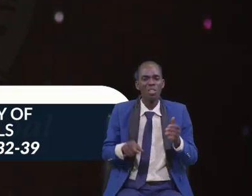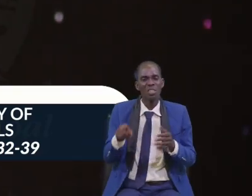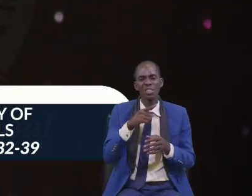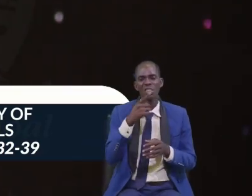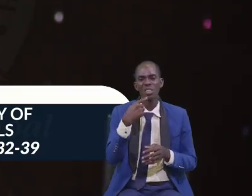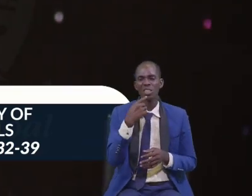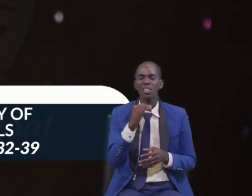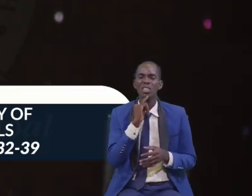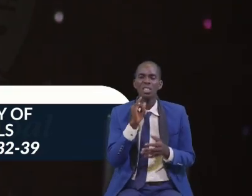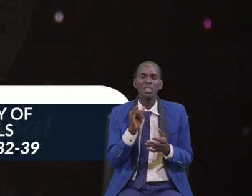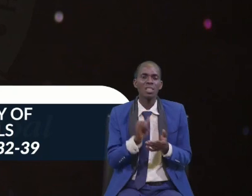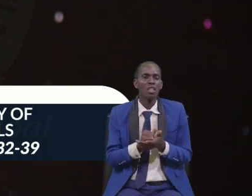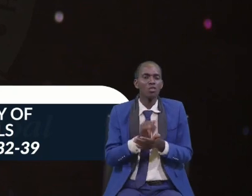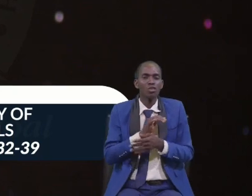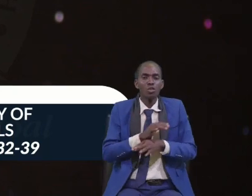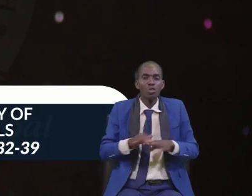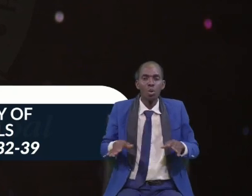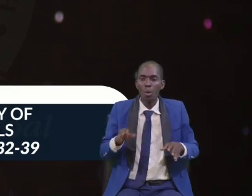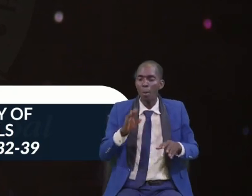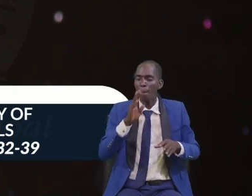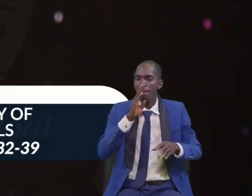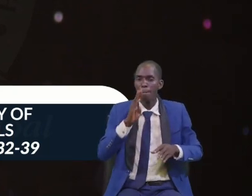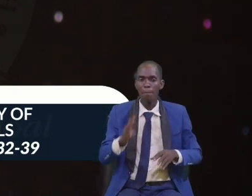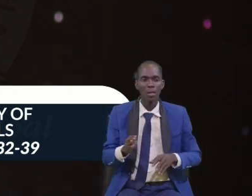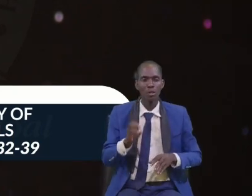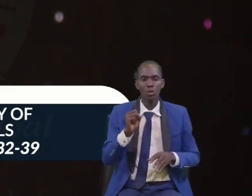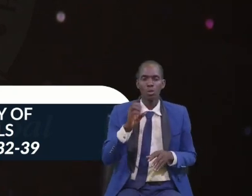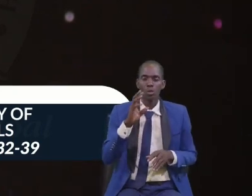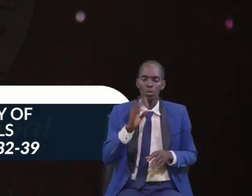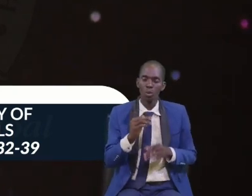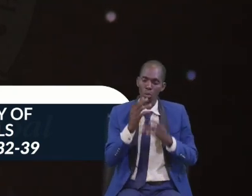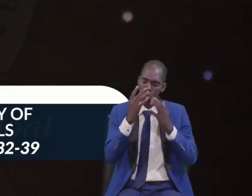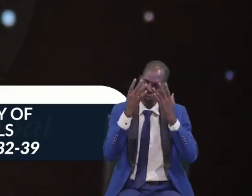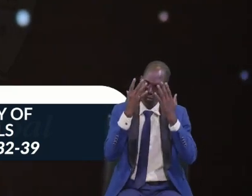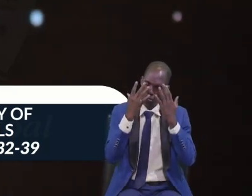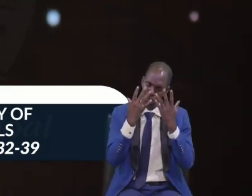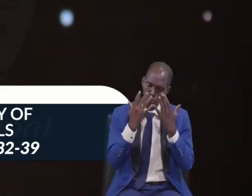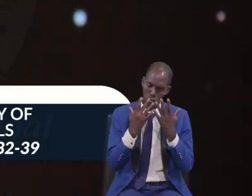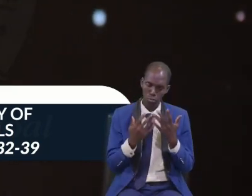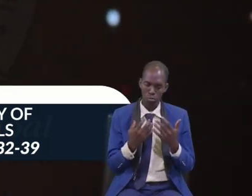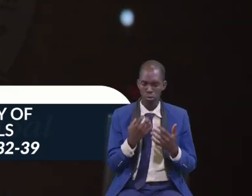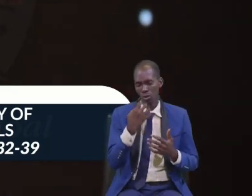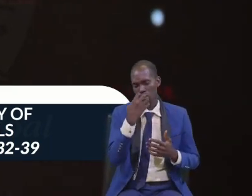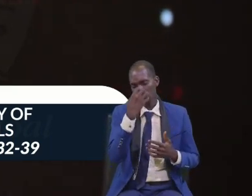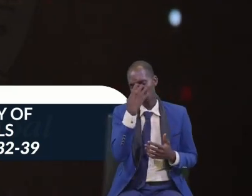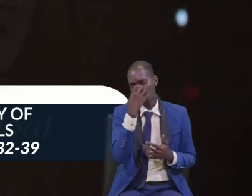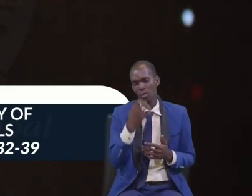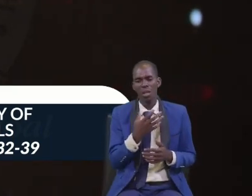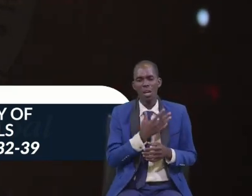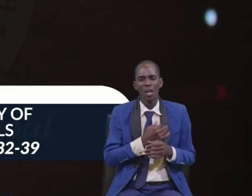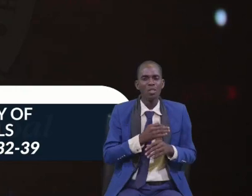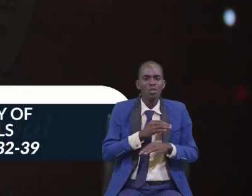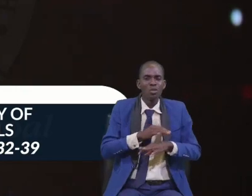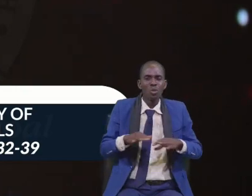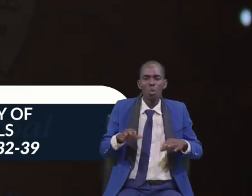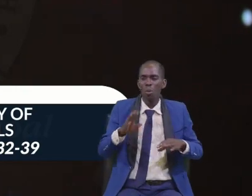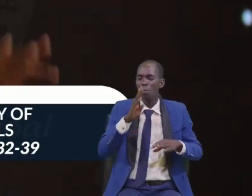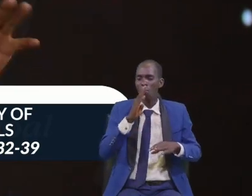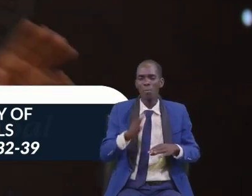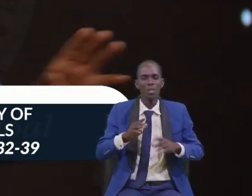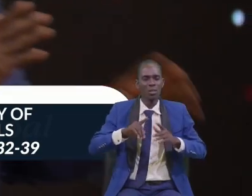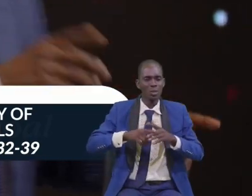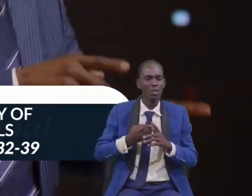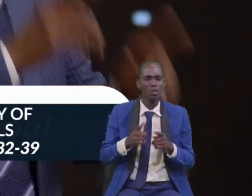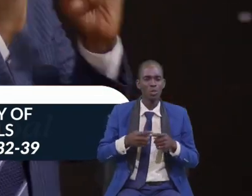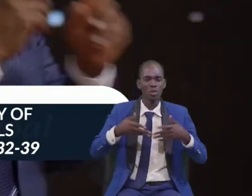moody, and don't be so withdrawn, and don't be so isolated, and don't be so emotional.